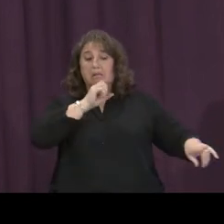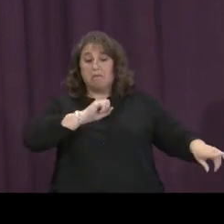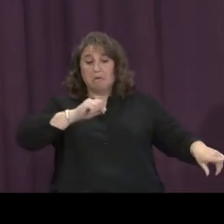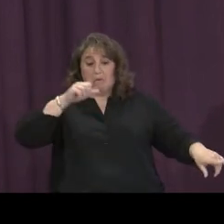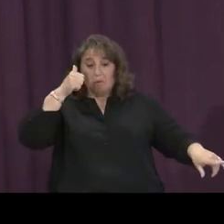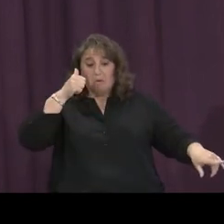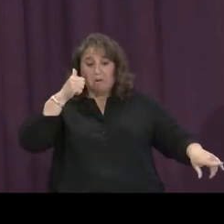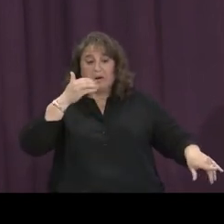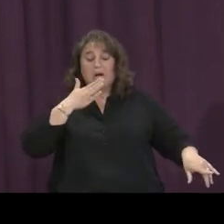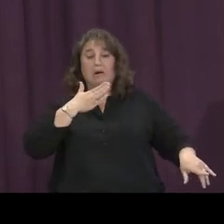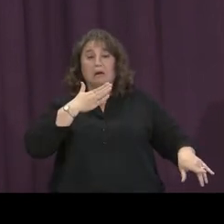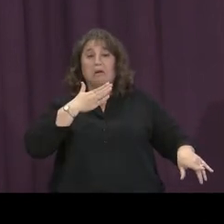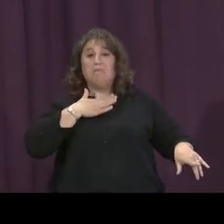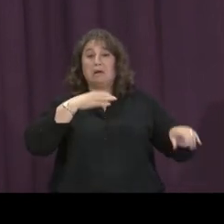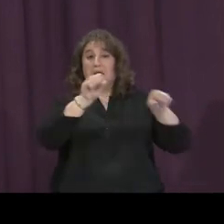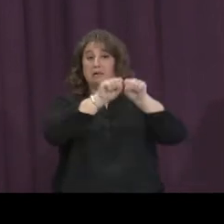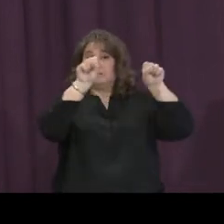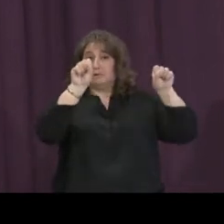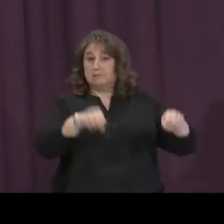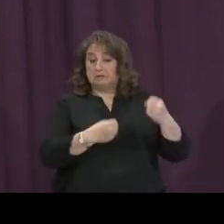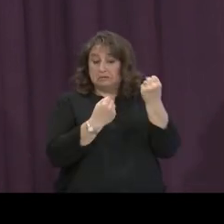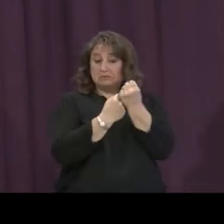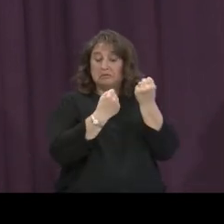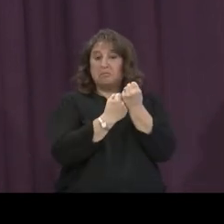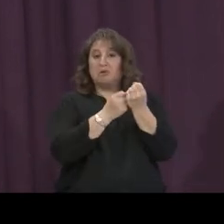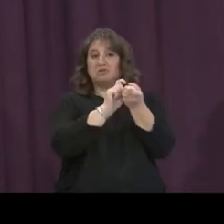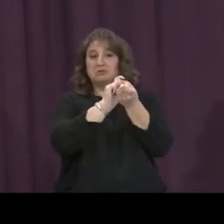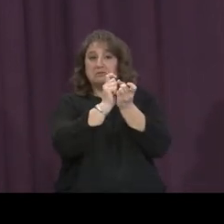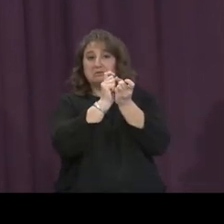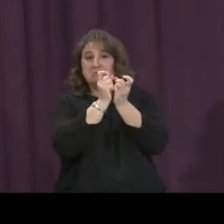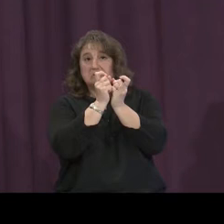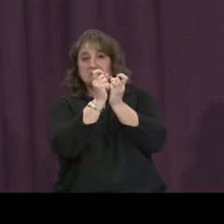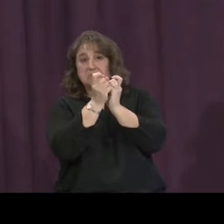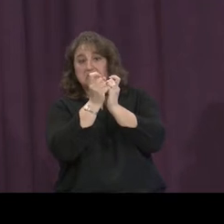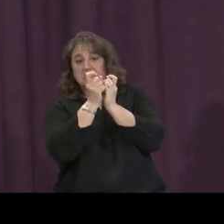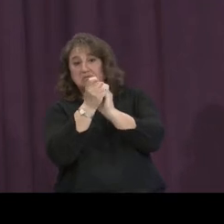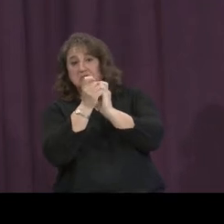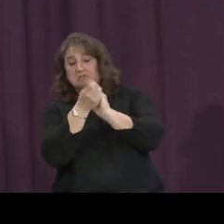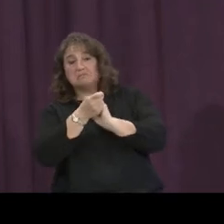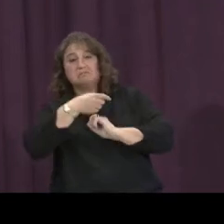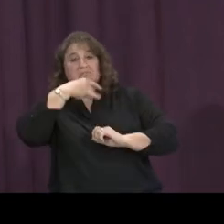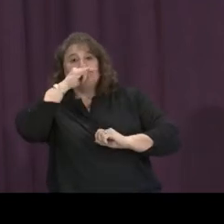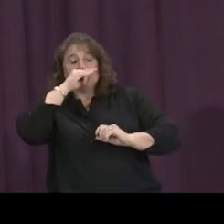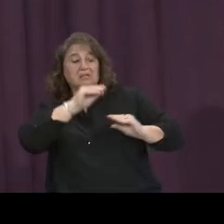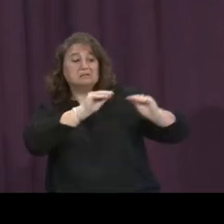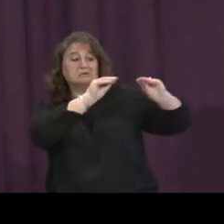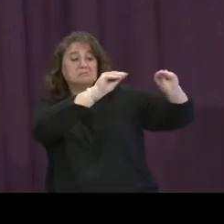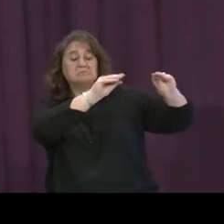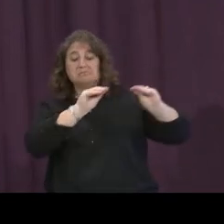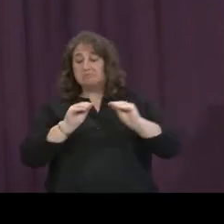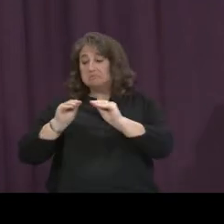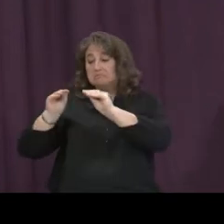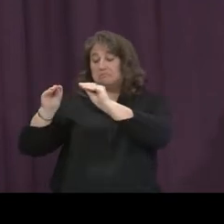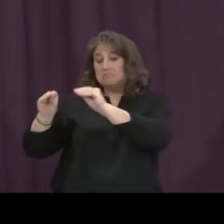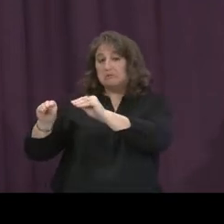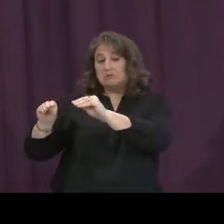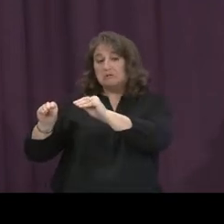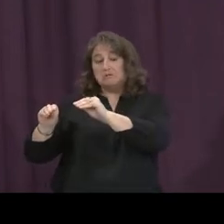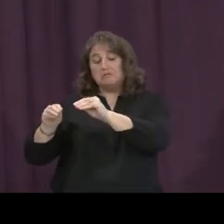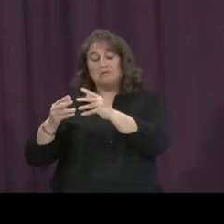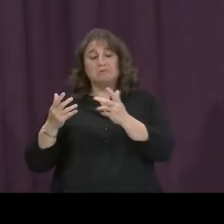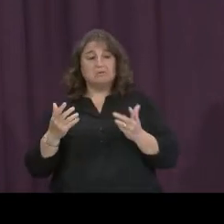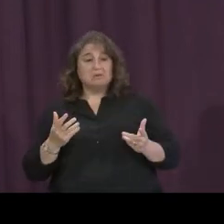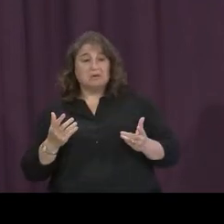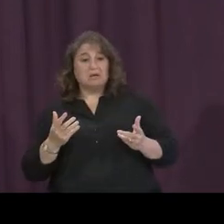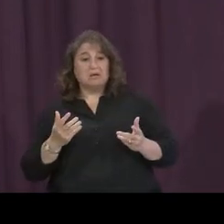that our support systems change. Okay. Mm You know, sometimes, you know, children move away or, you know, sometimes we do, you know, we,